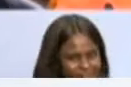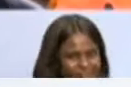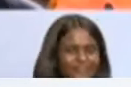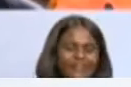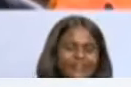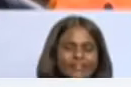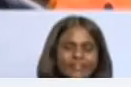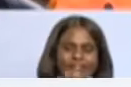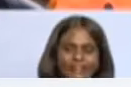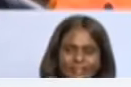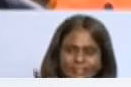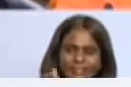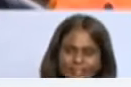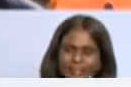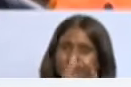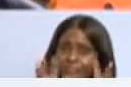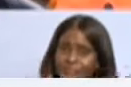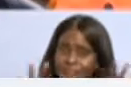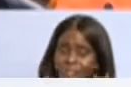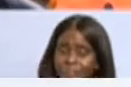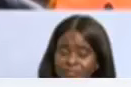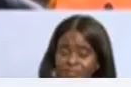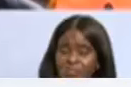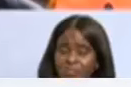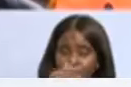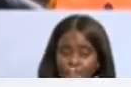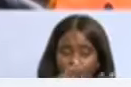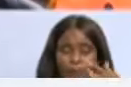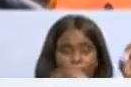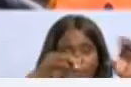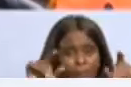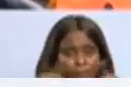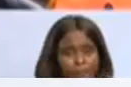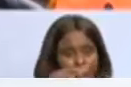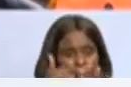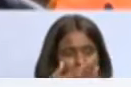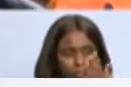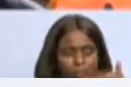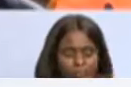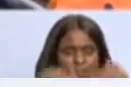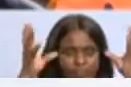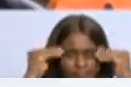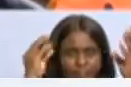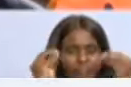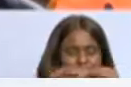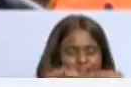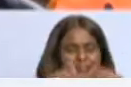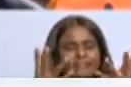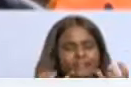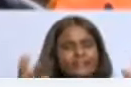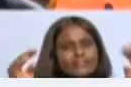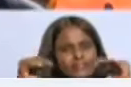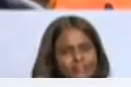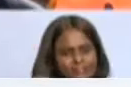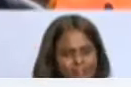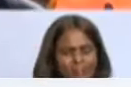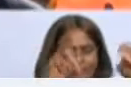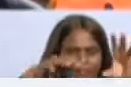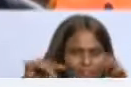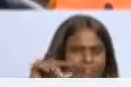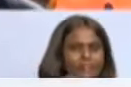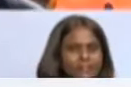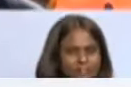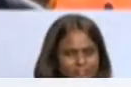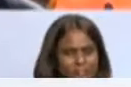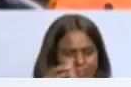is predominantly hydroelectric power, has experienced a significant decline in electricity generation